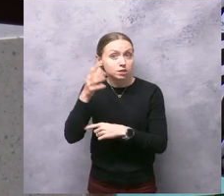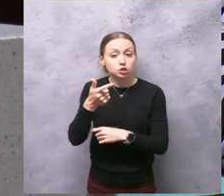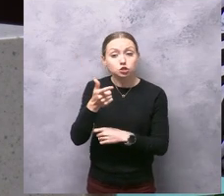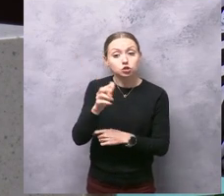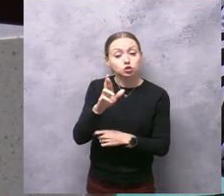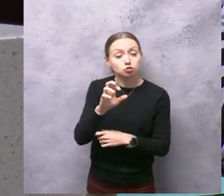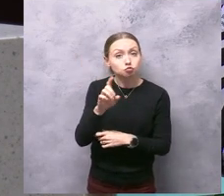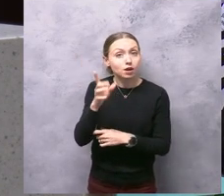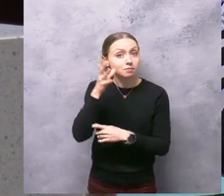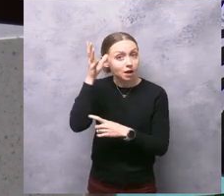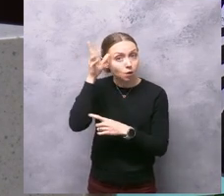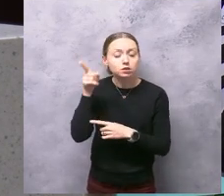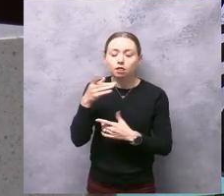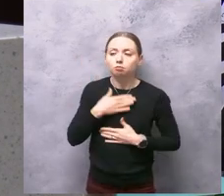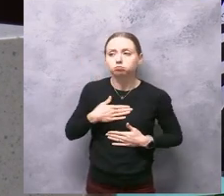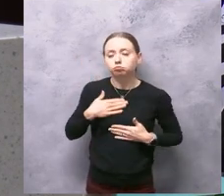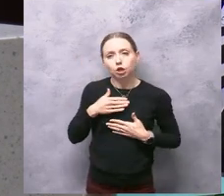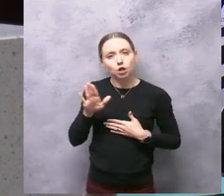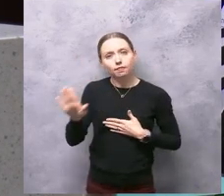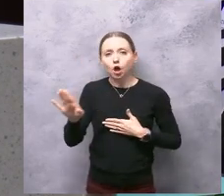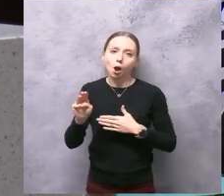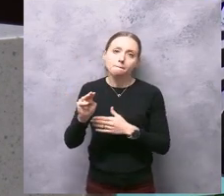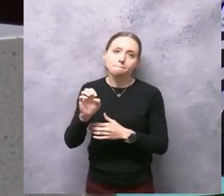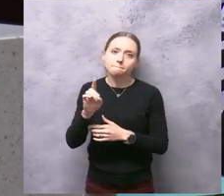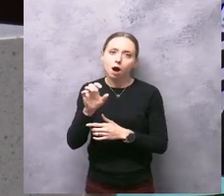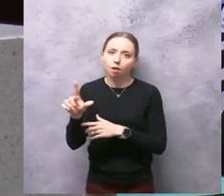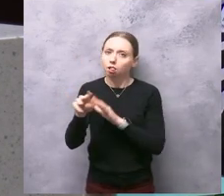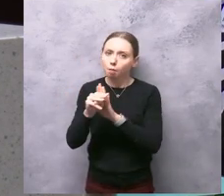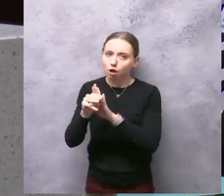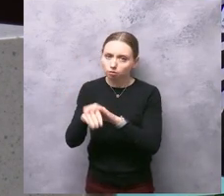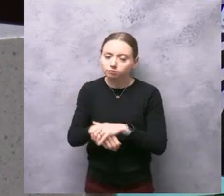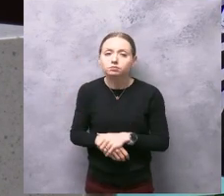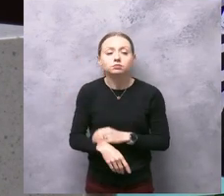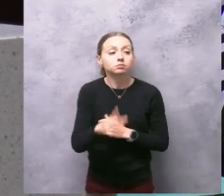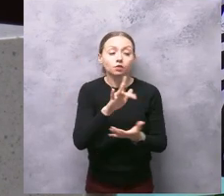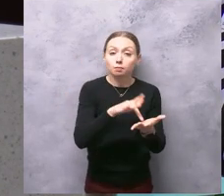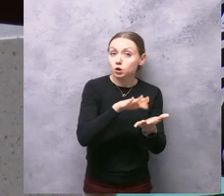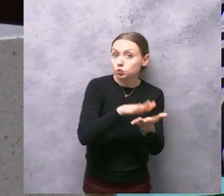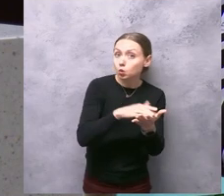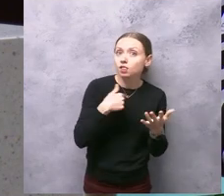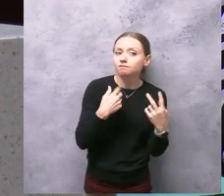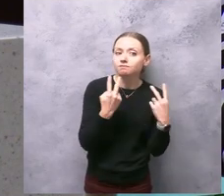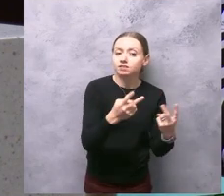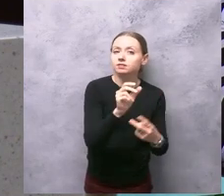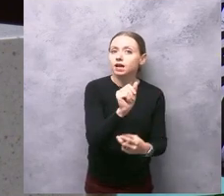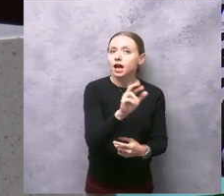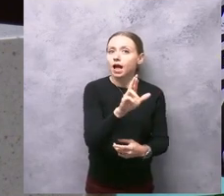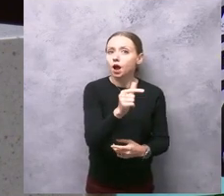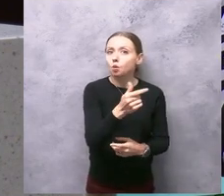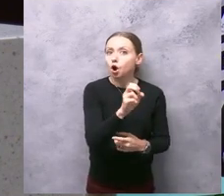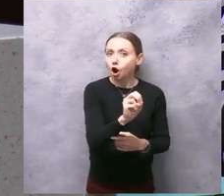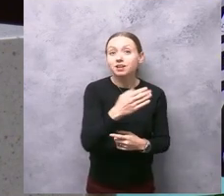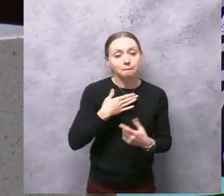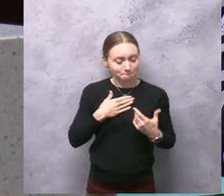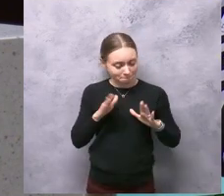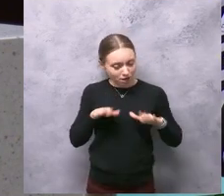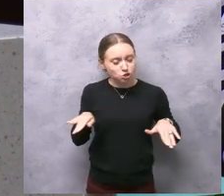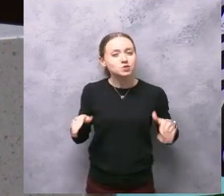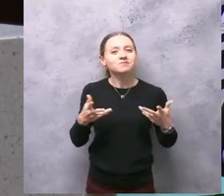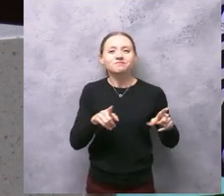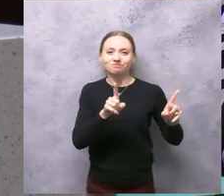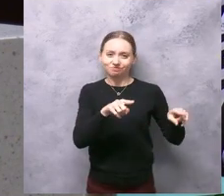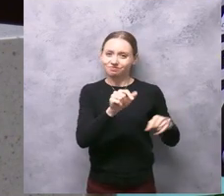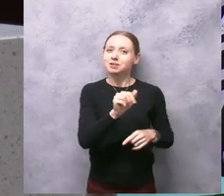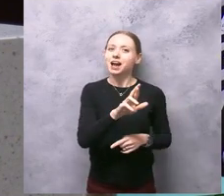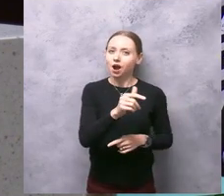appreciate the model that they are. For middle school, I actually got to visit with Aragon, and my children went to Aragon, so that was near and dear to